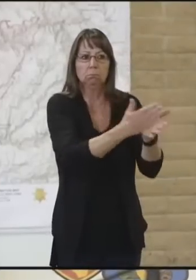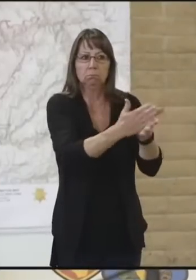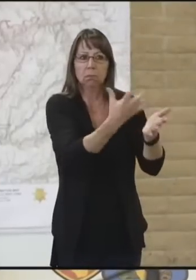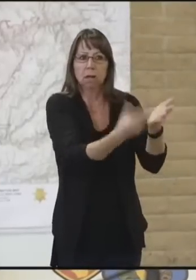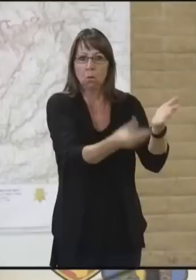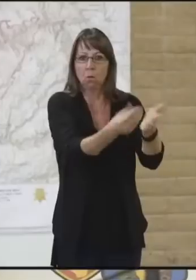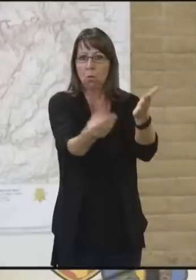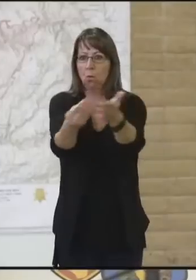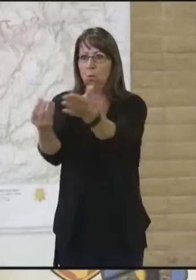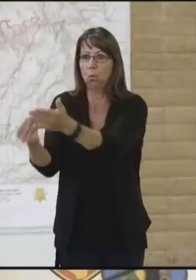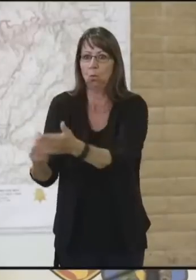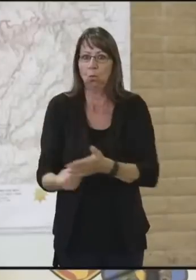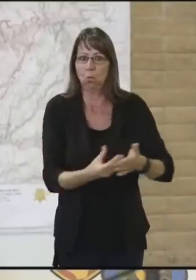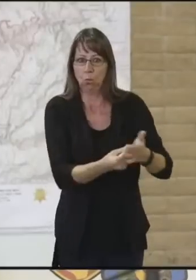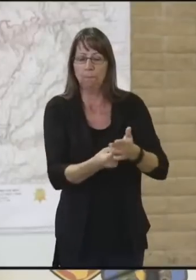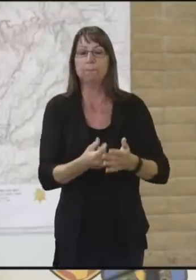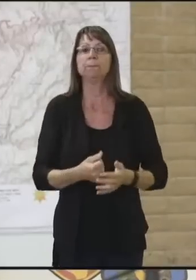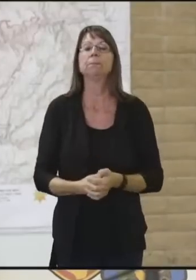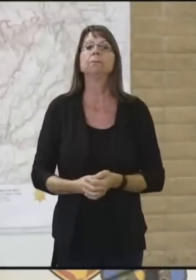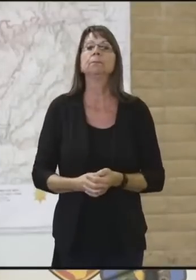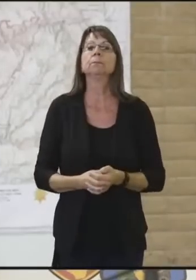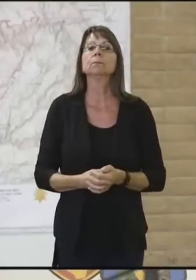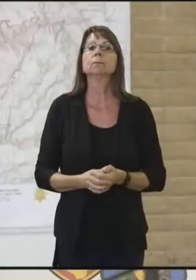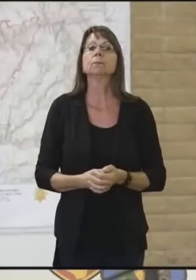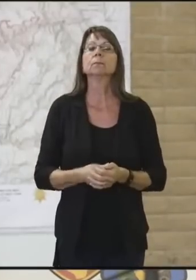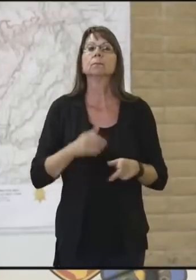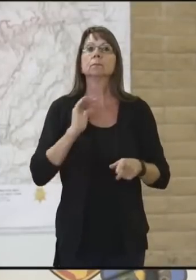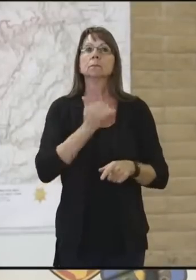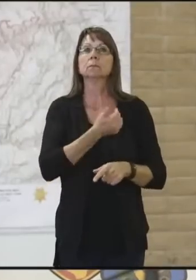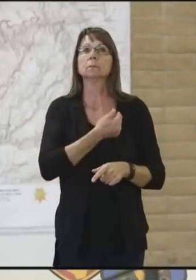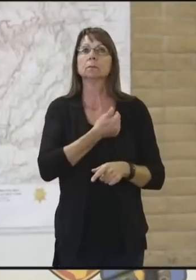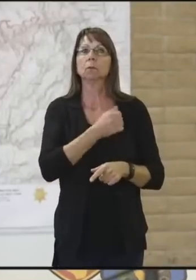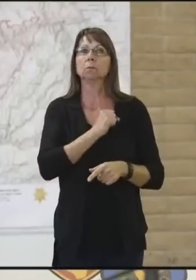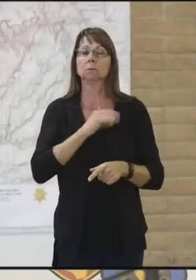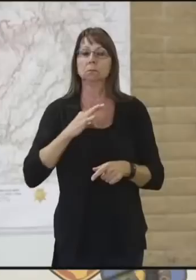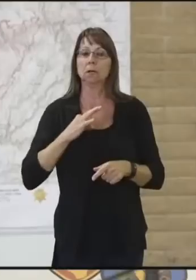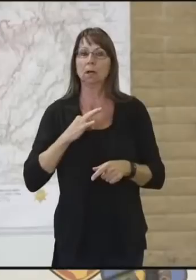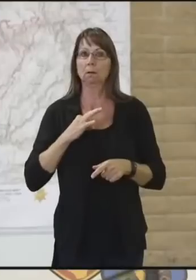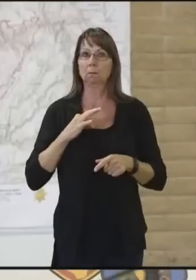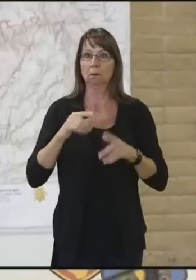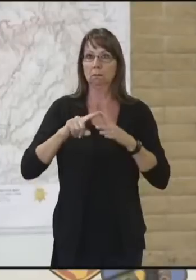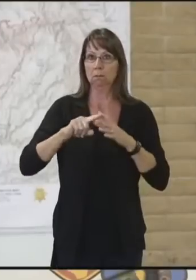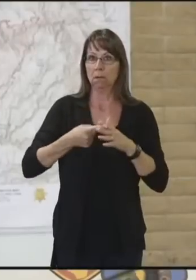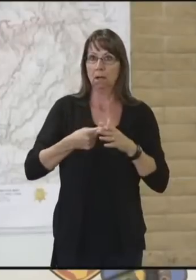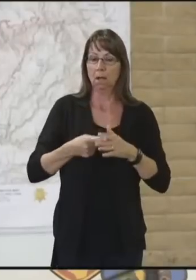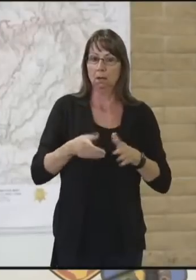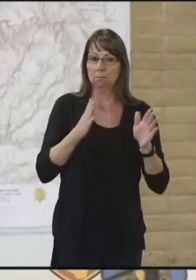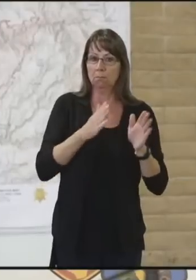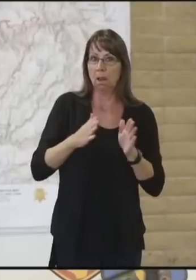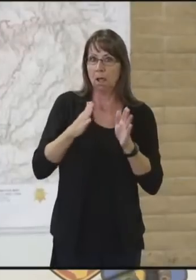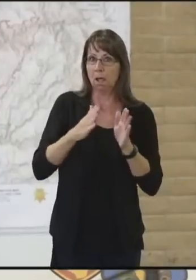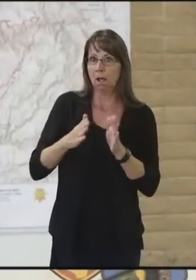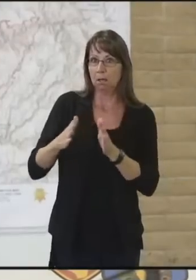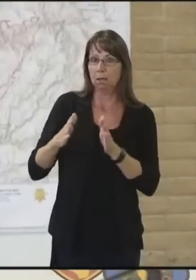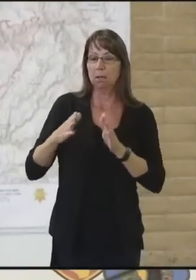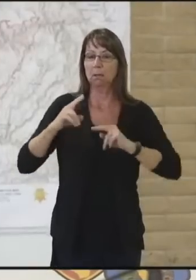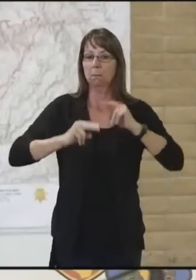this area, the branch director, began to plan and started building a direct fire line where